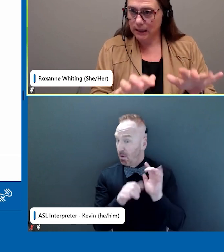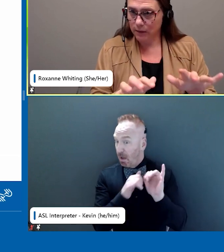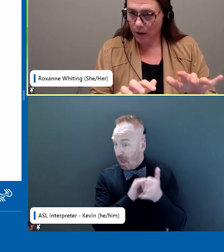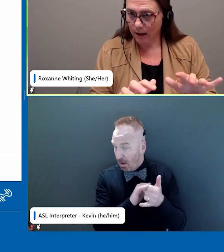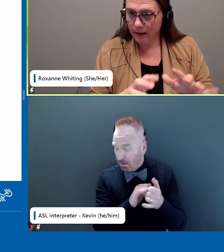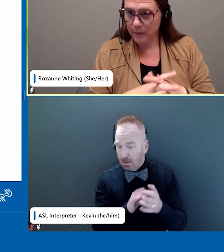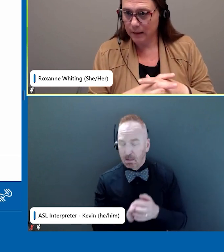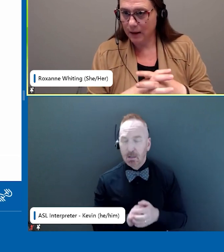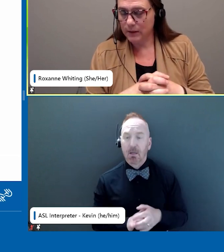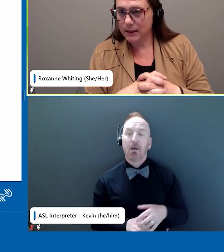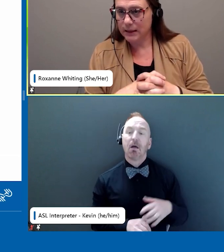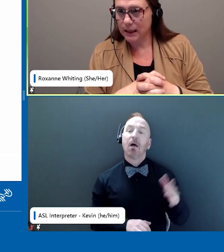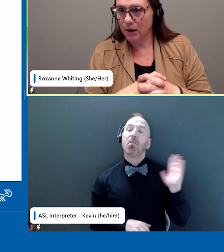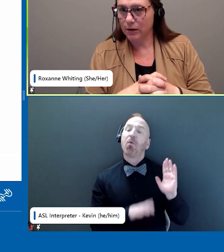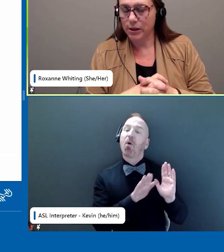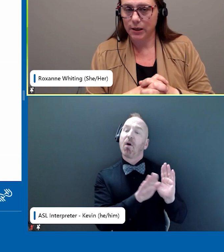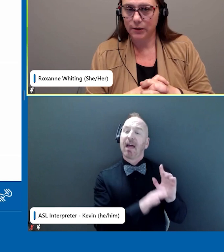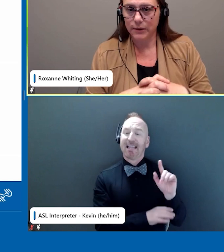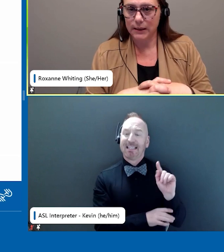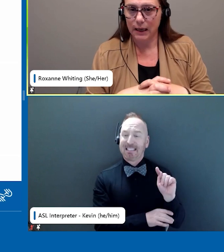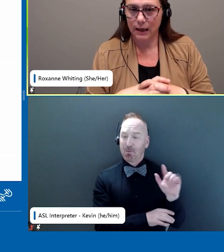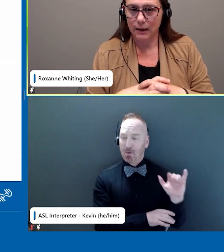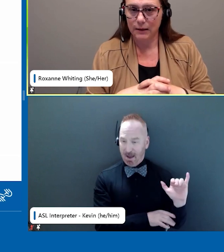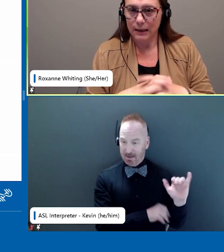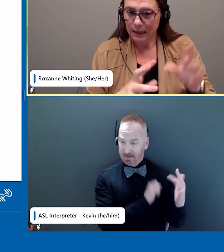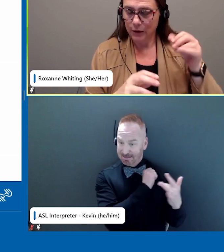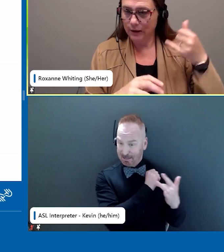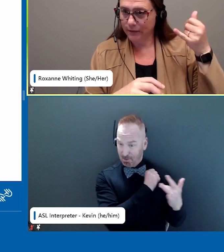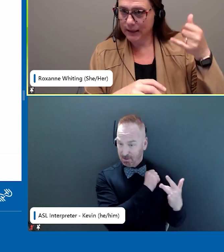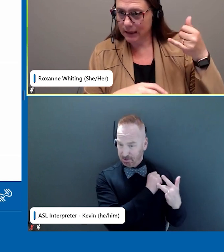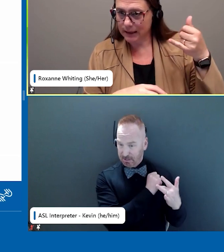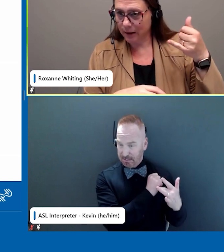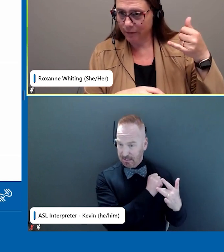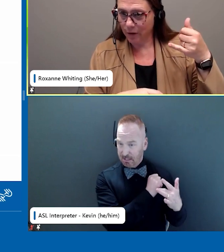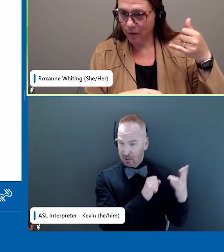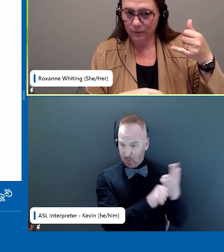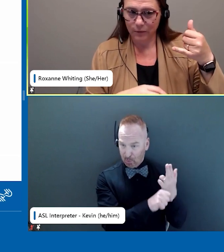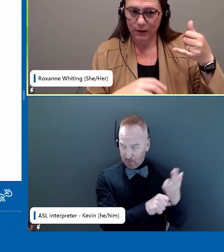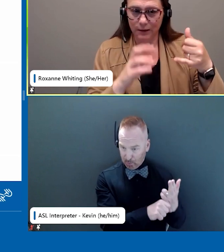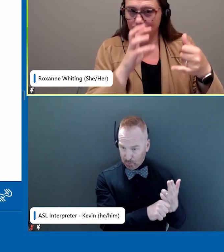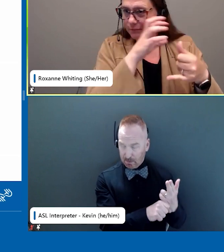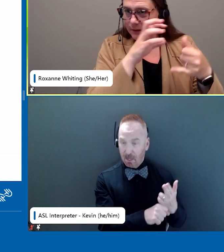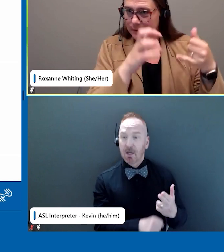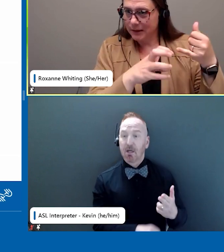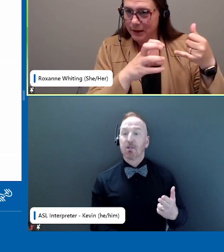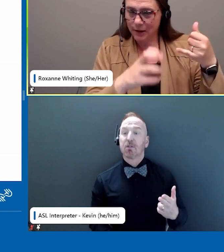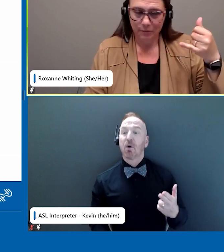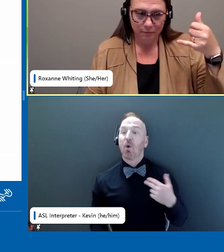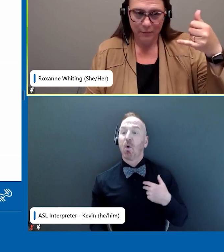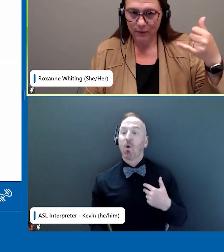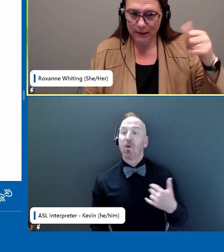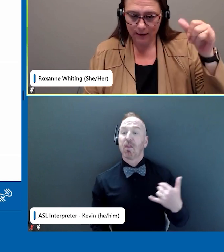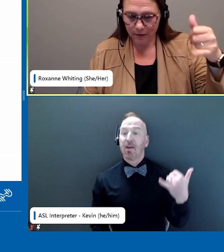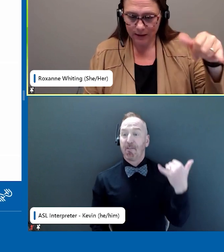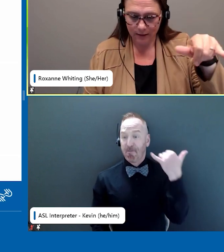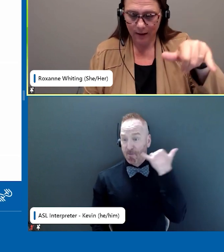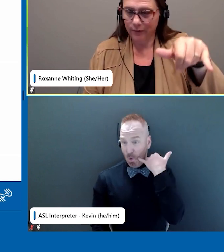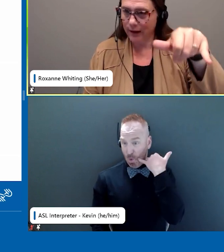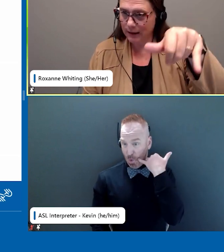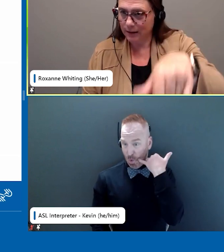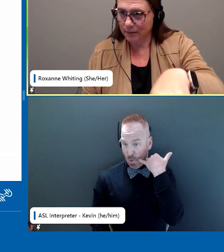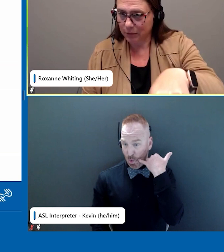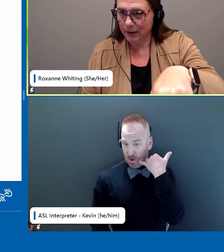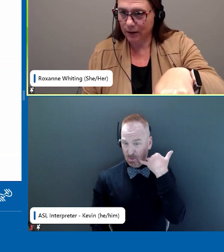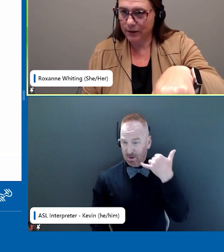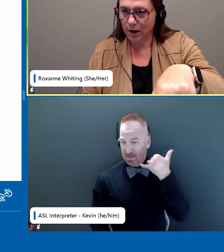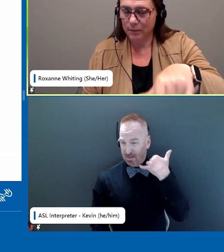was a TTY, and that was the technology used. And you'd have to take the telephone with the, big receivers on either